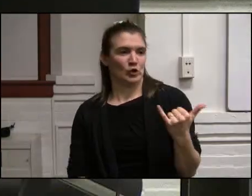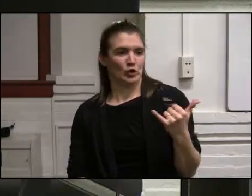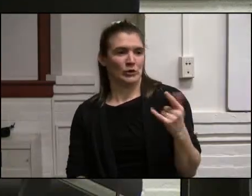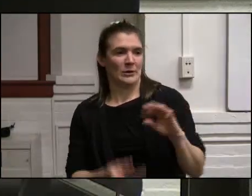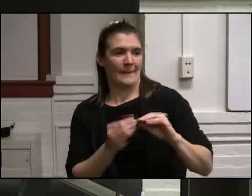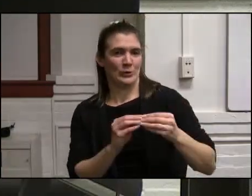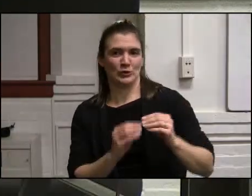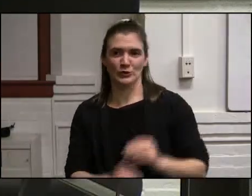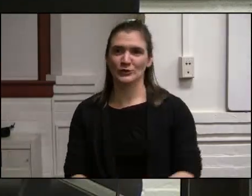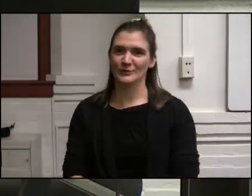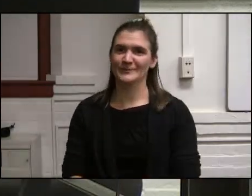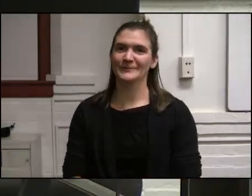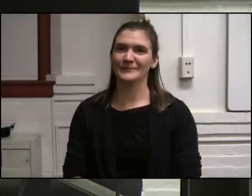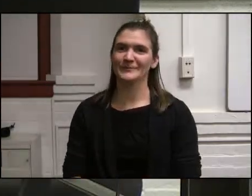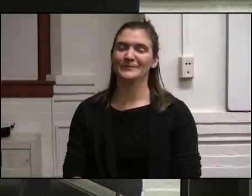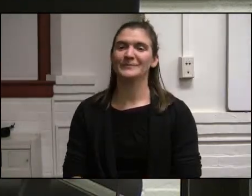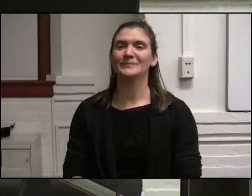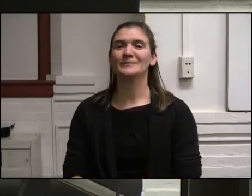numbers.